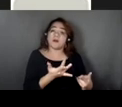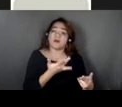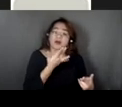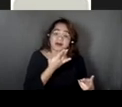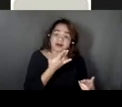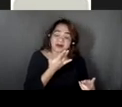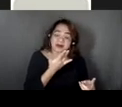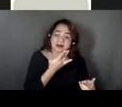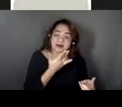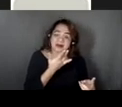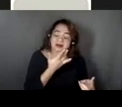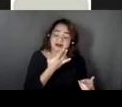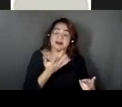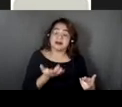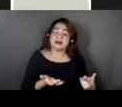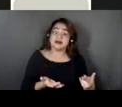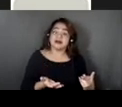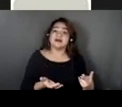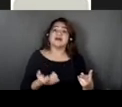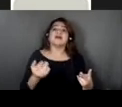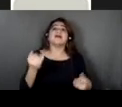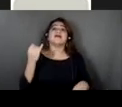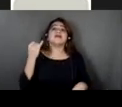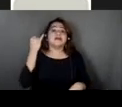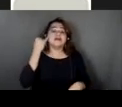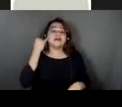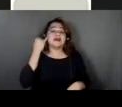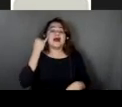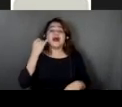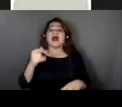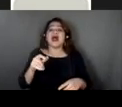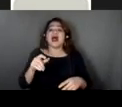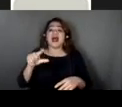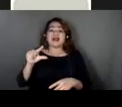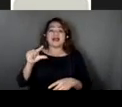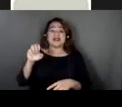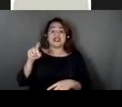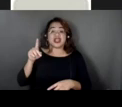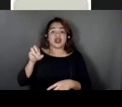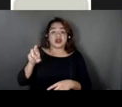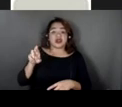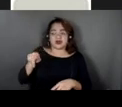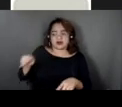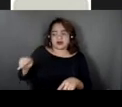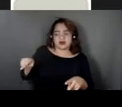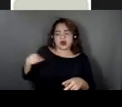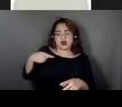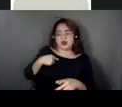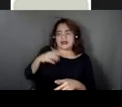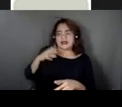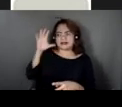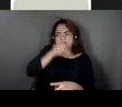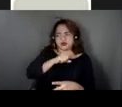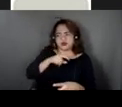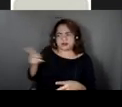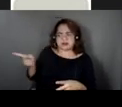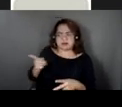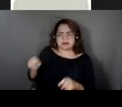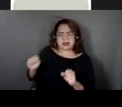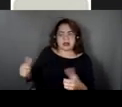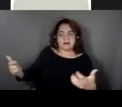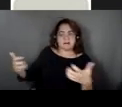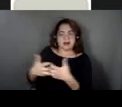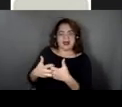that self-identified gender is perceived to match the gender of the other person in the room. And it goes further to say that